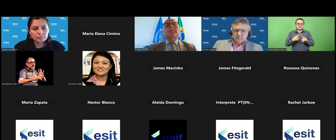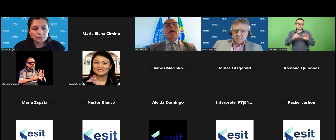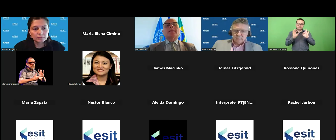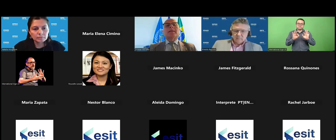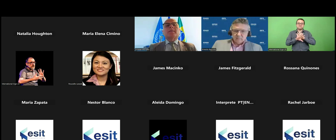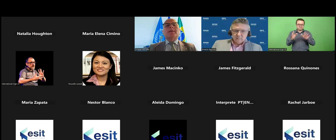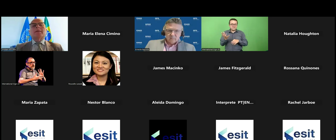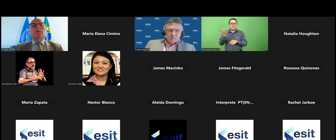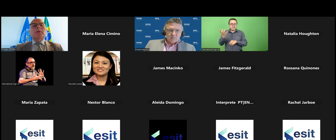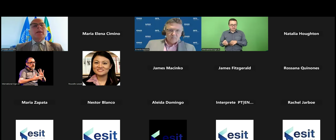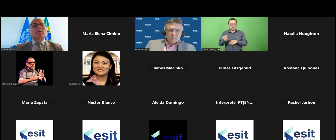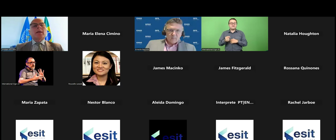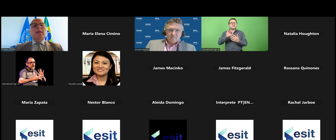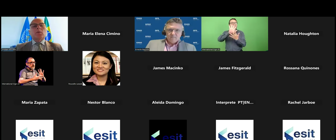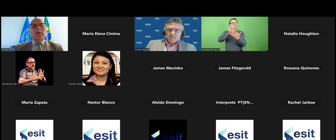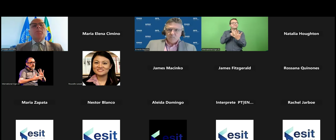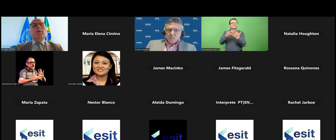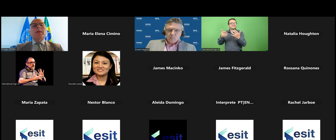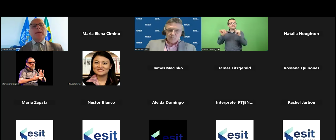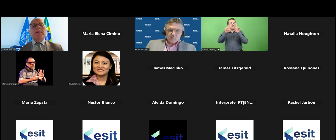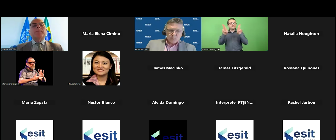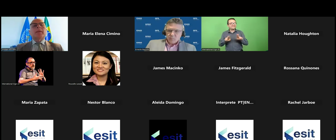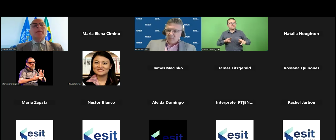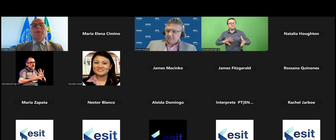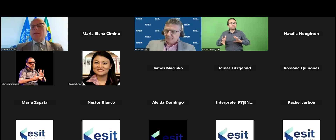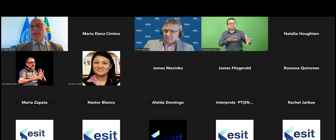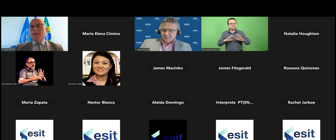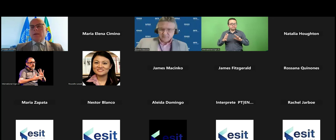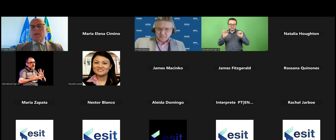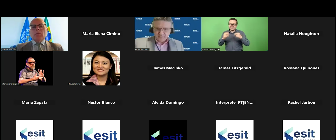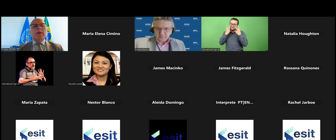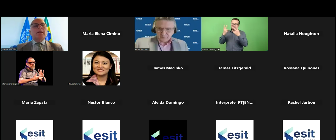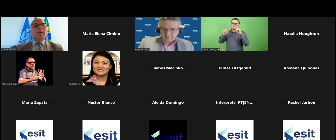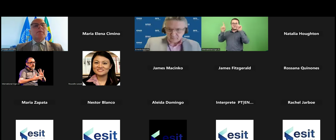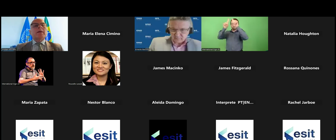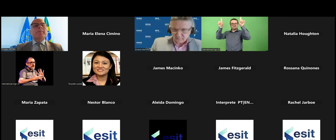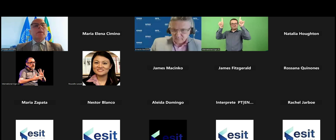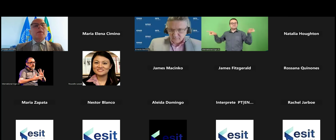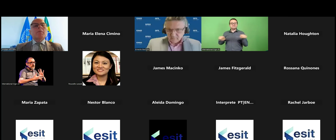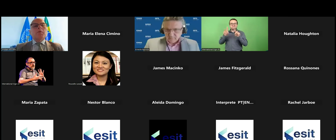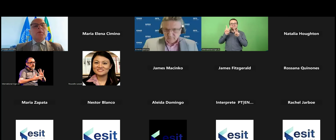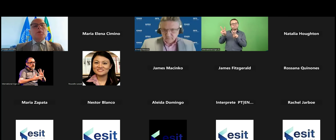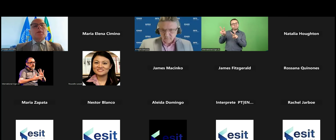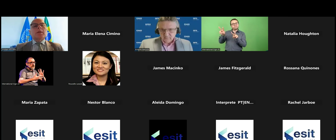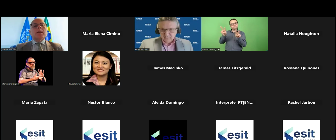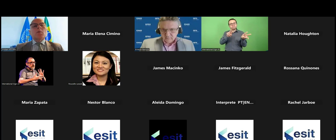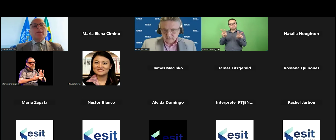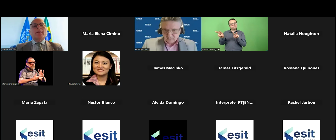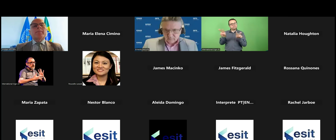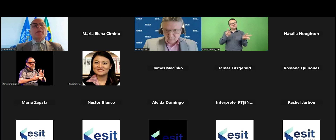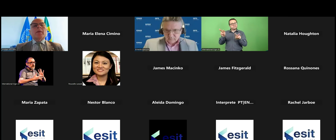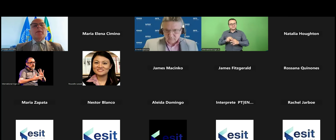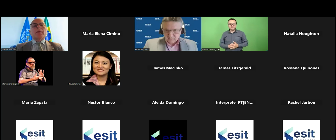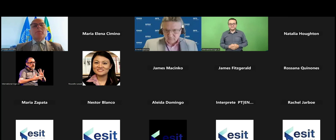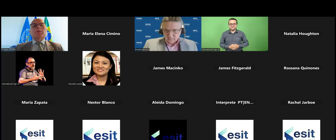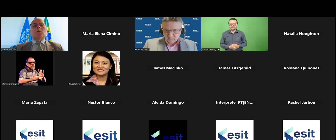simultánea al globe sistema de on signos the que se bottom. encuentra And we also presente have a en pantalla sign durante language toda esta actividad. interpretation that you're able Por to favor, see in the tengan screen.